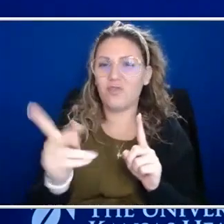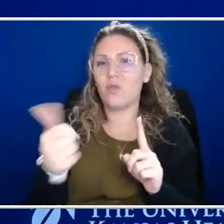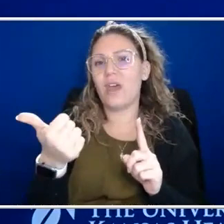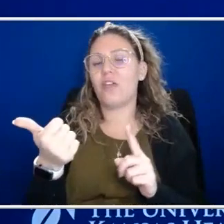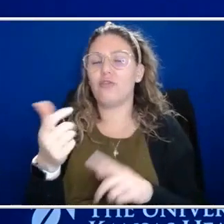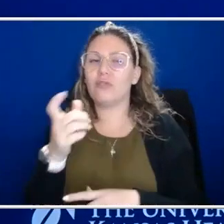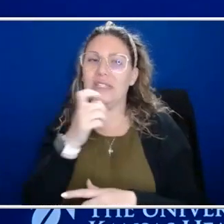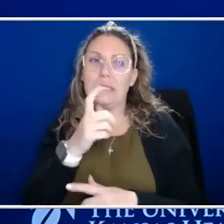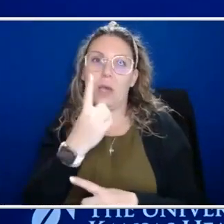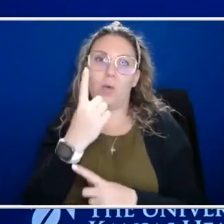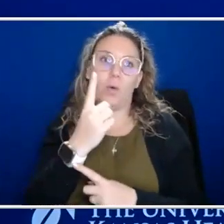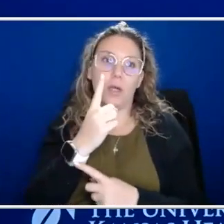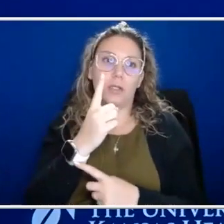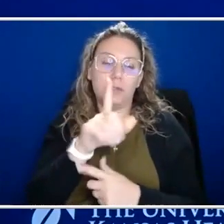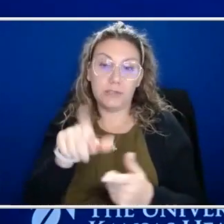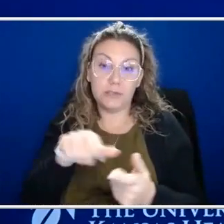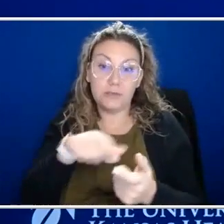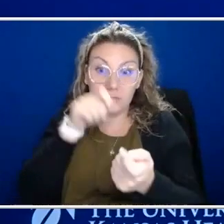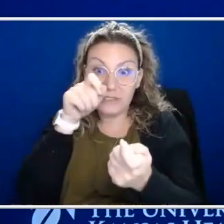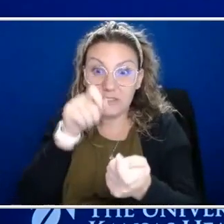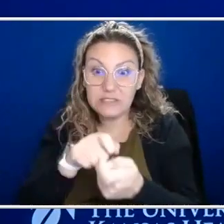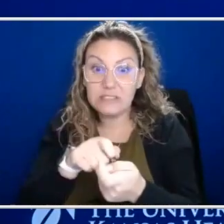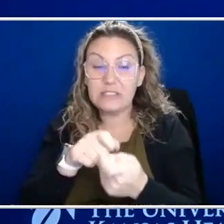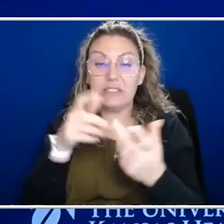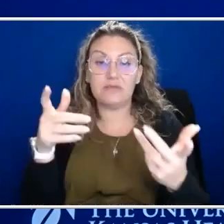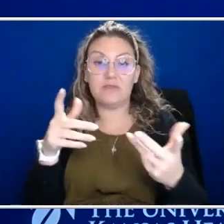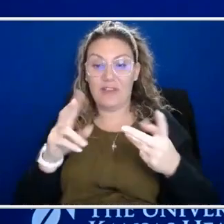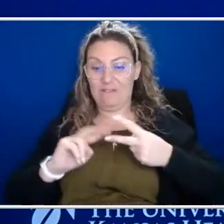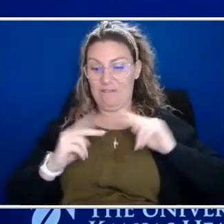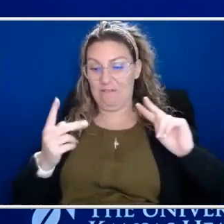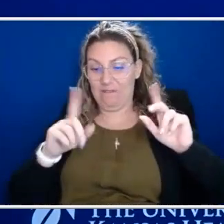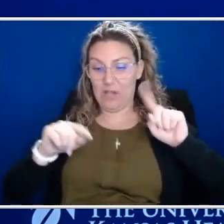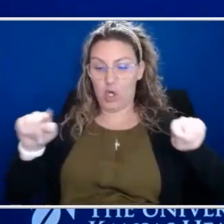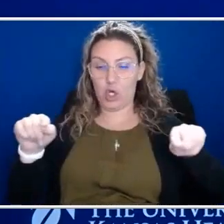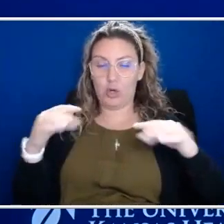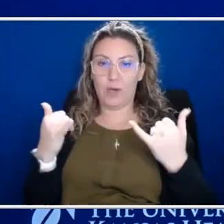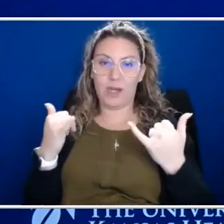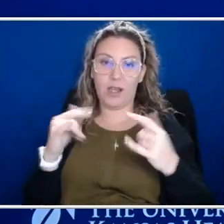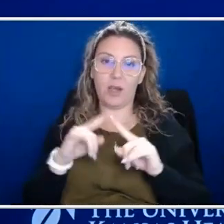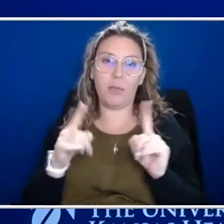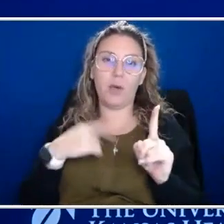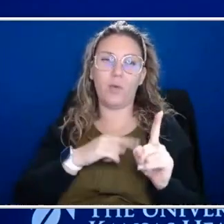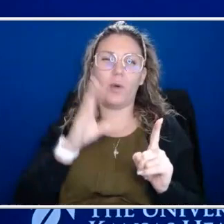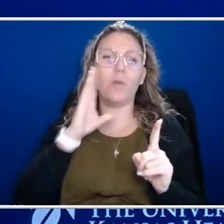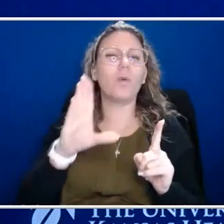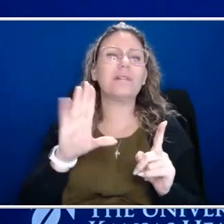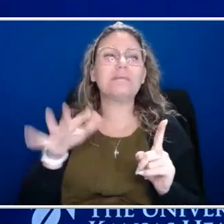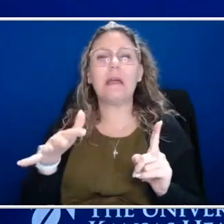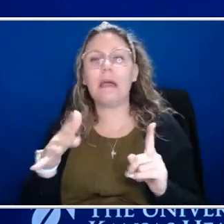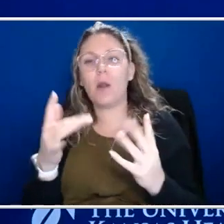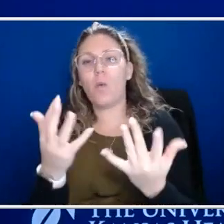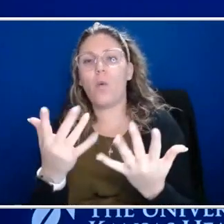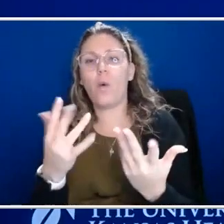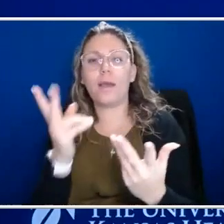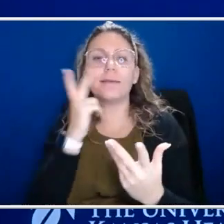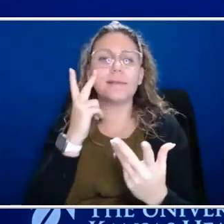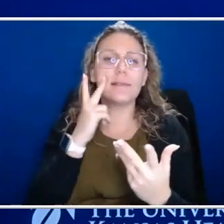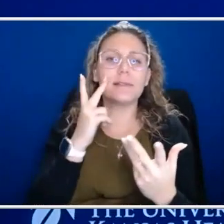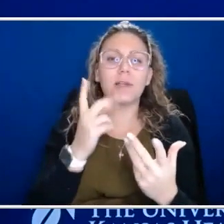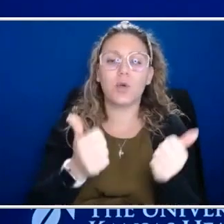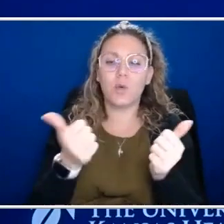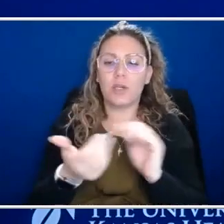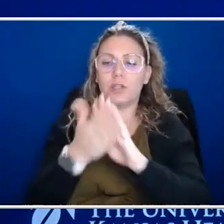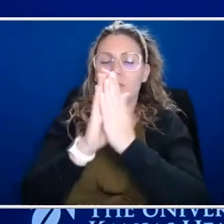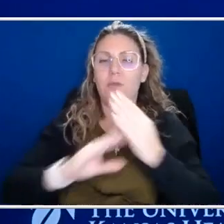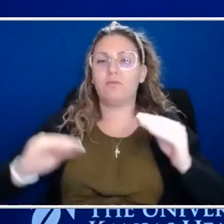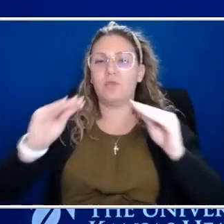predominant variant at this point in time, so we're just going to kind of wait and see which one becomes more dominant. However,